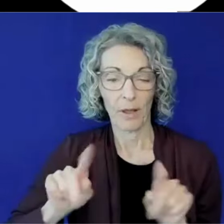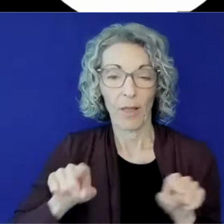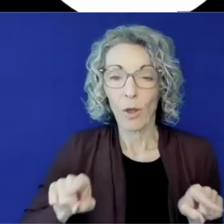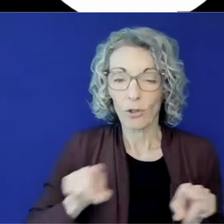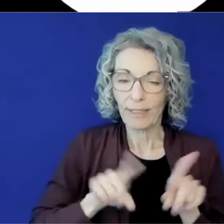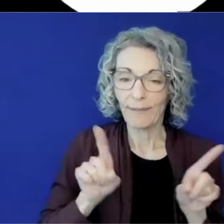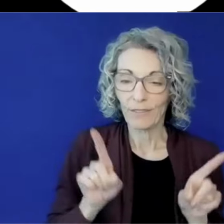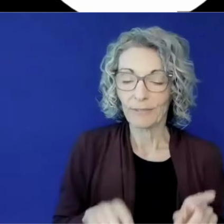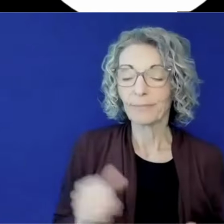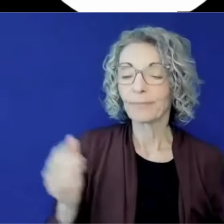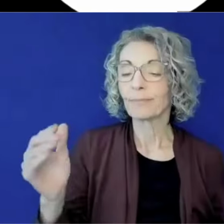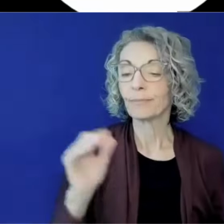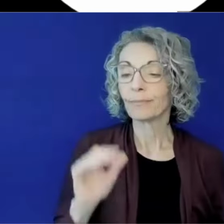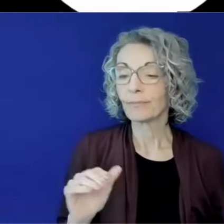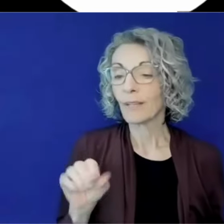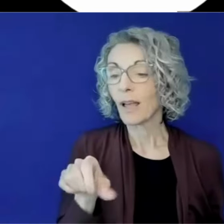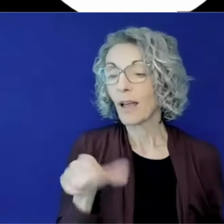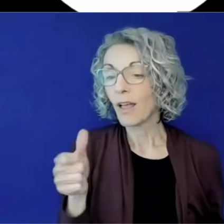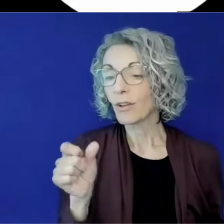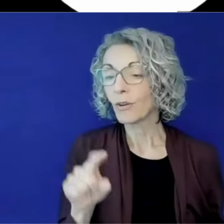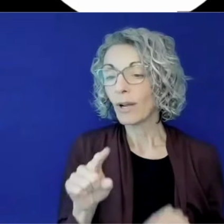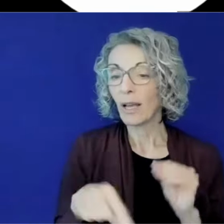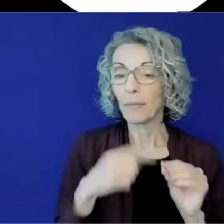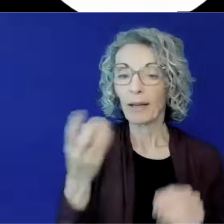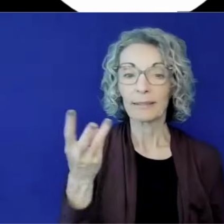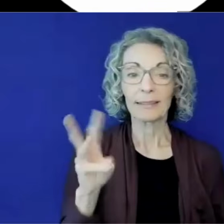There's another one about 1619B.